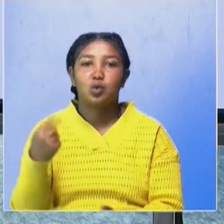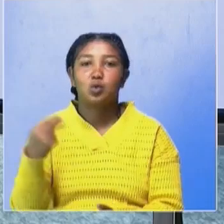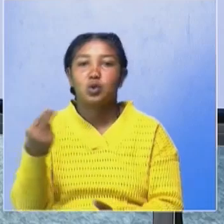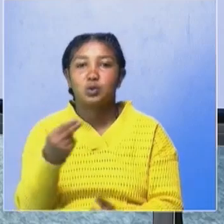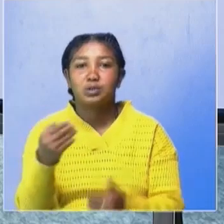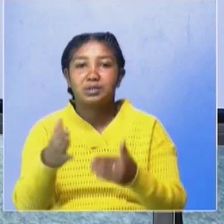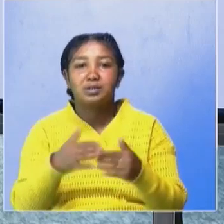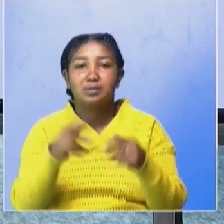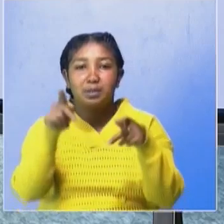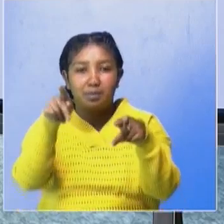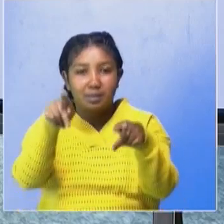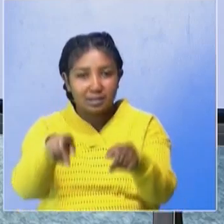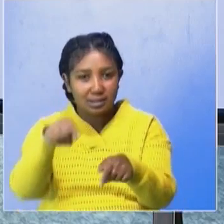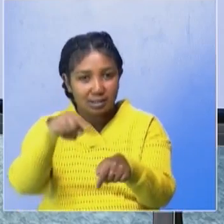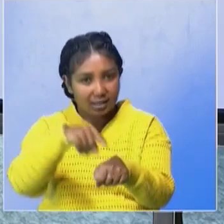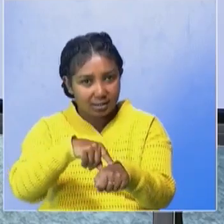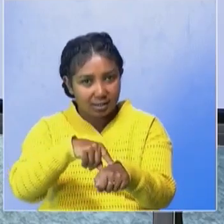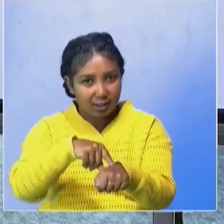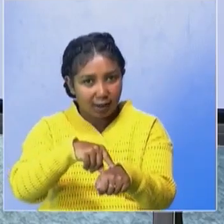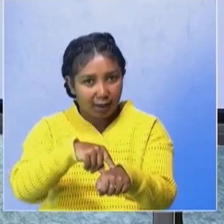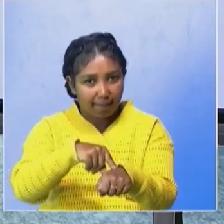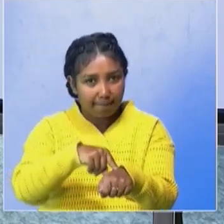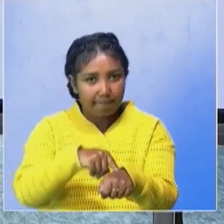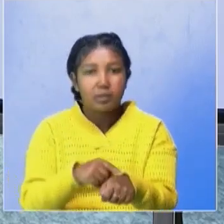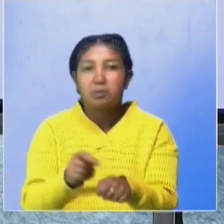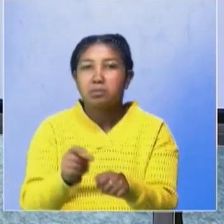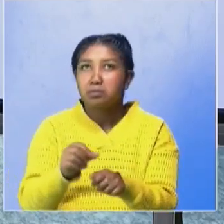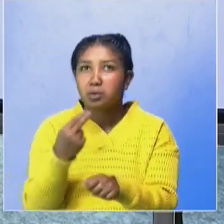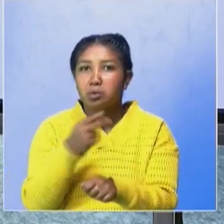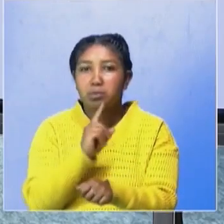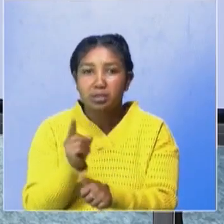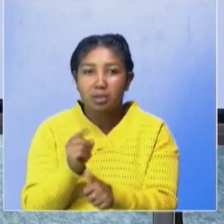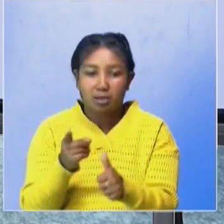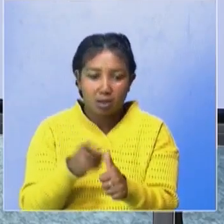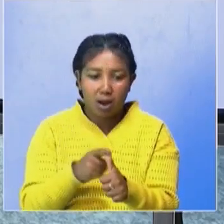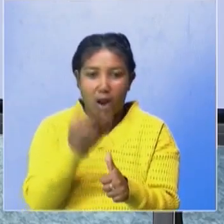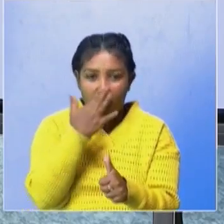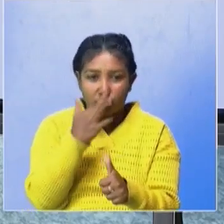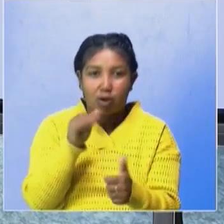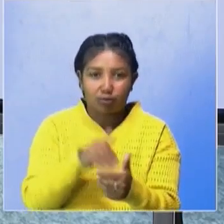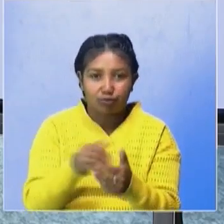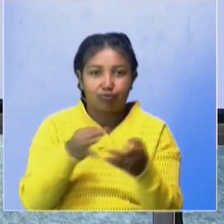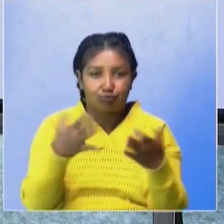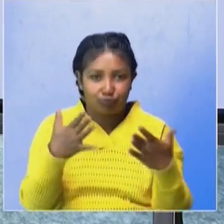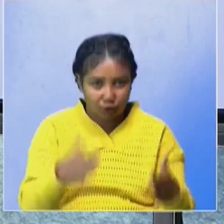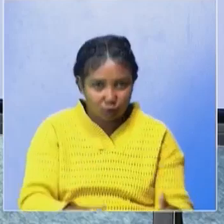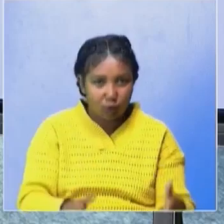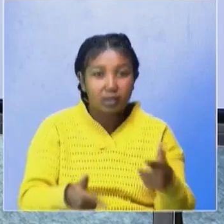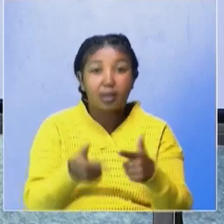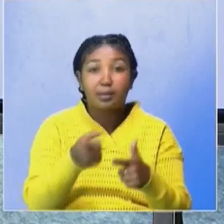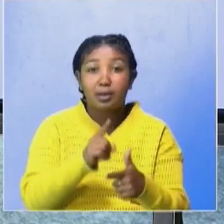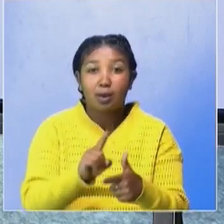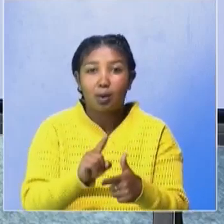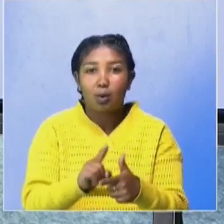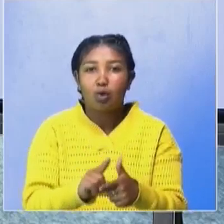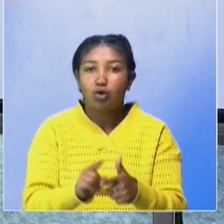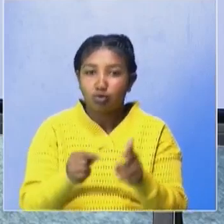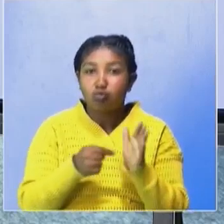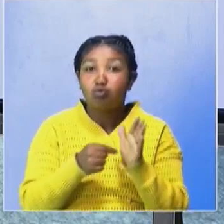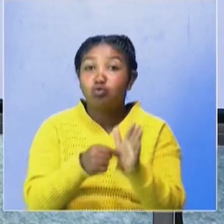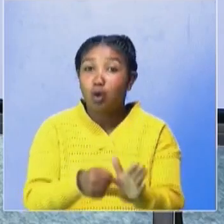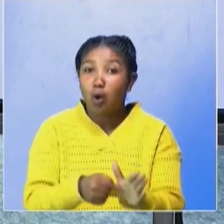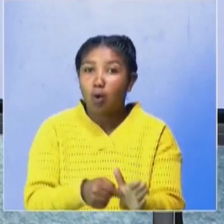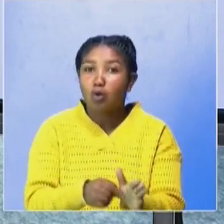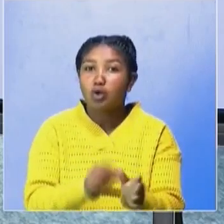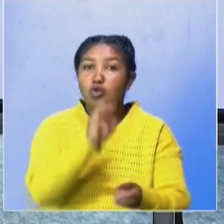use simple present tense for what? To show universal truths